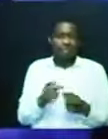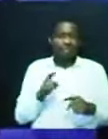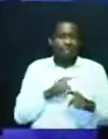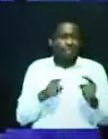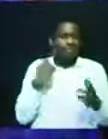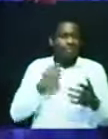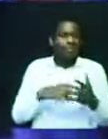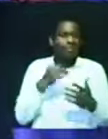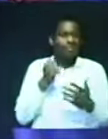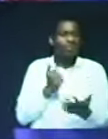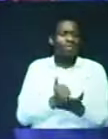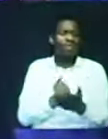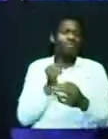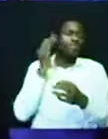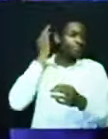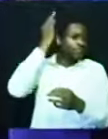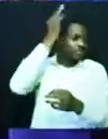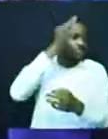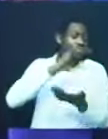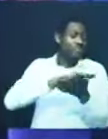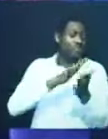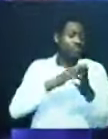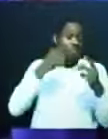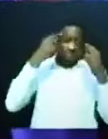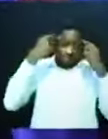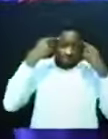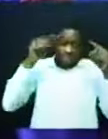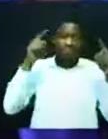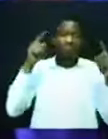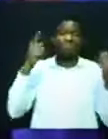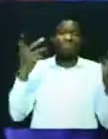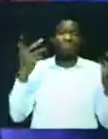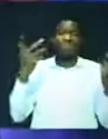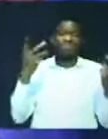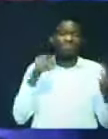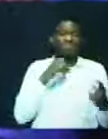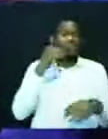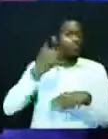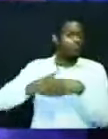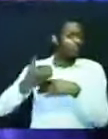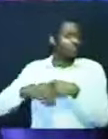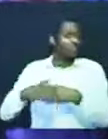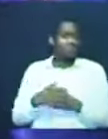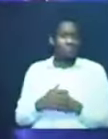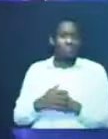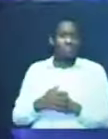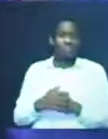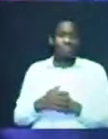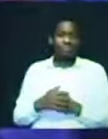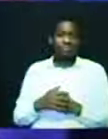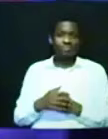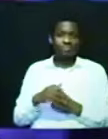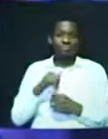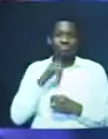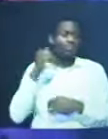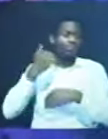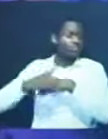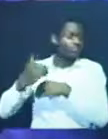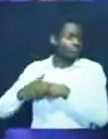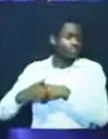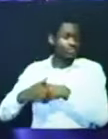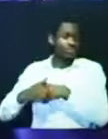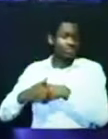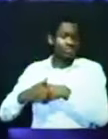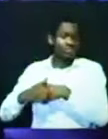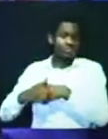future and make you prosperous? It's not the bread. It's not the miraculous